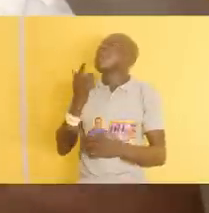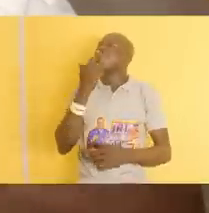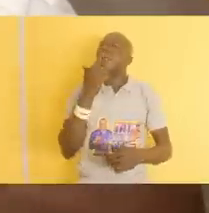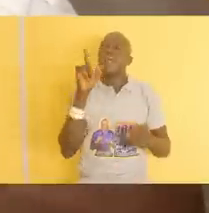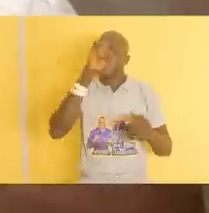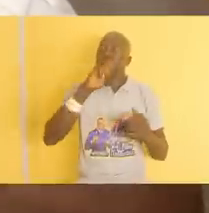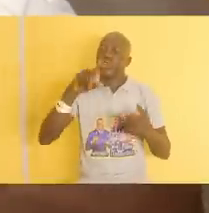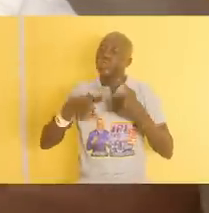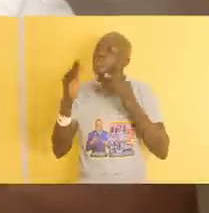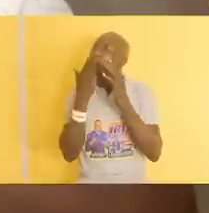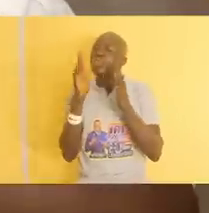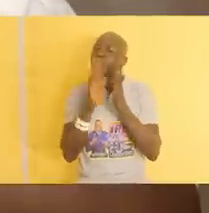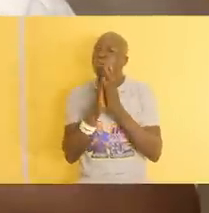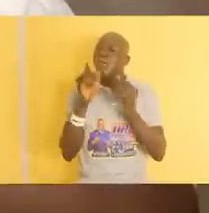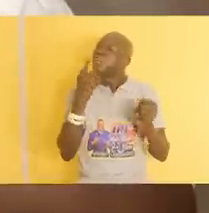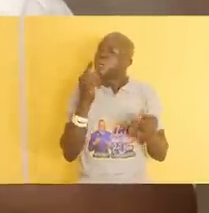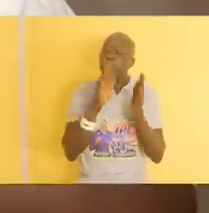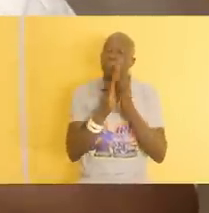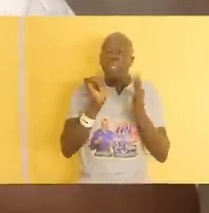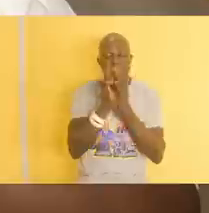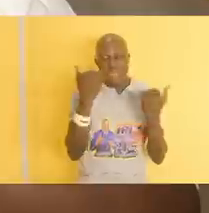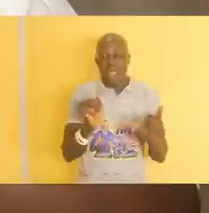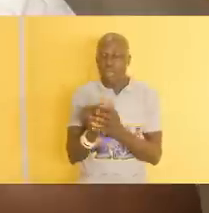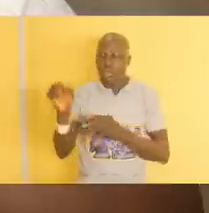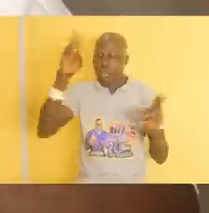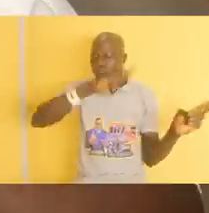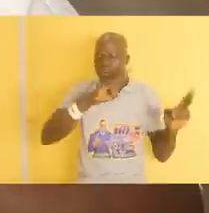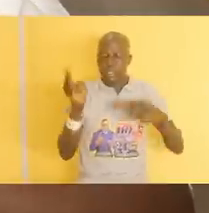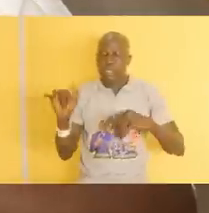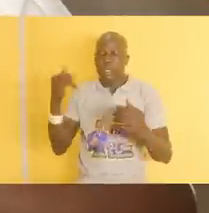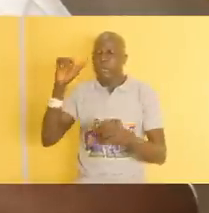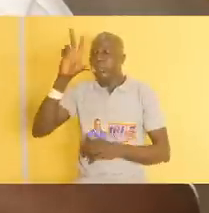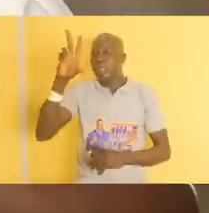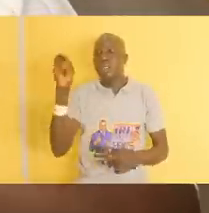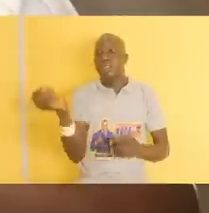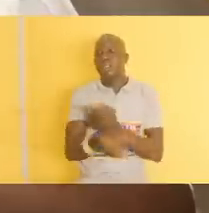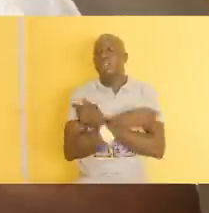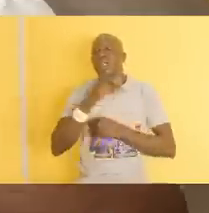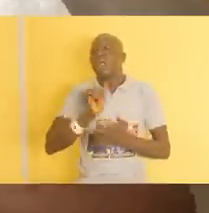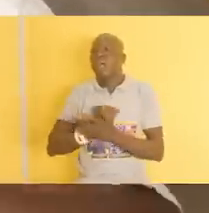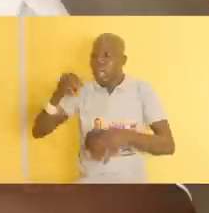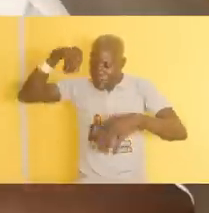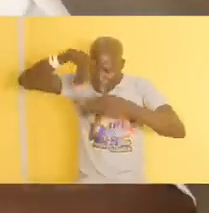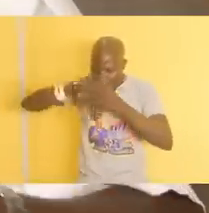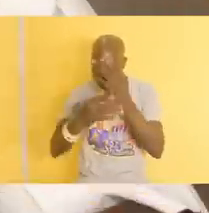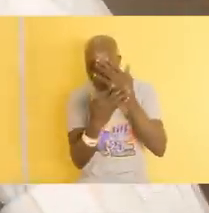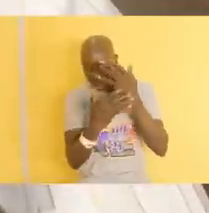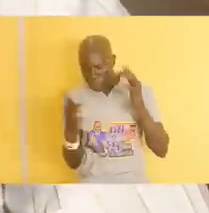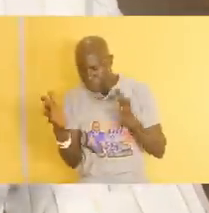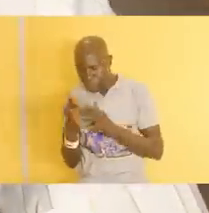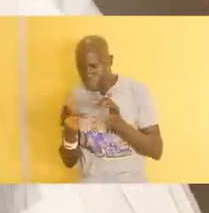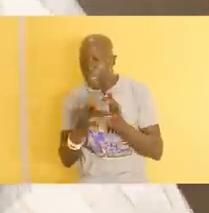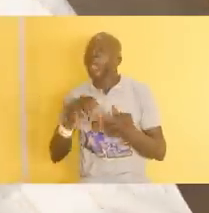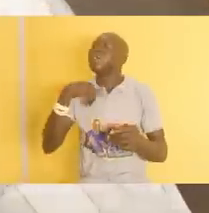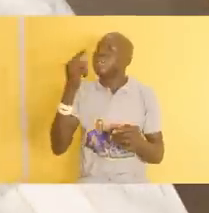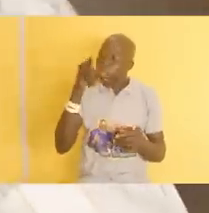me. My mouth. People feel bad. Do I pray with you right now? That the piece is so. That I used to forbid you. 30 days. We